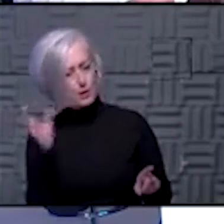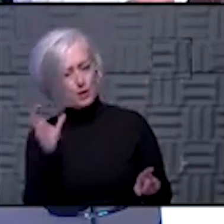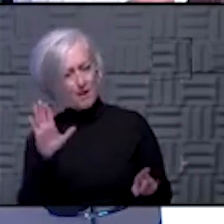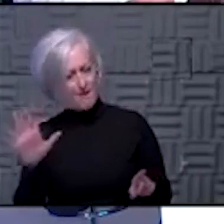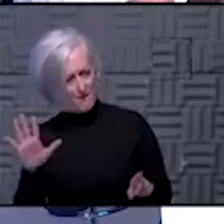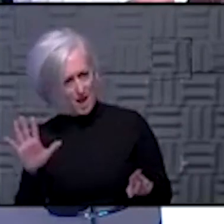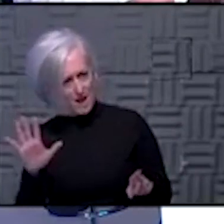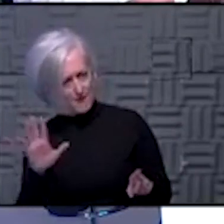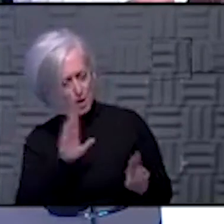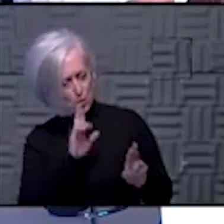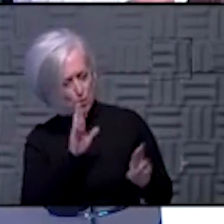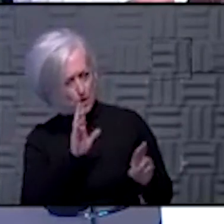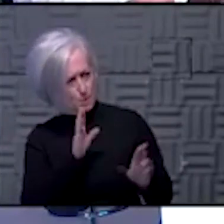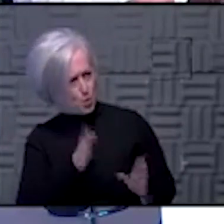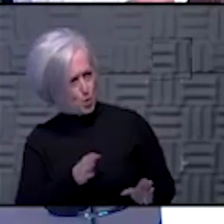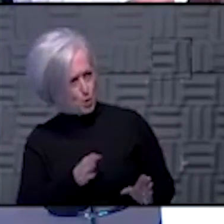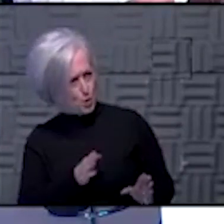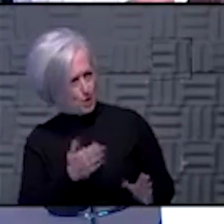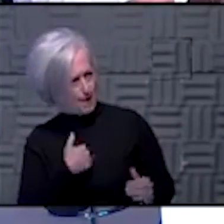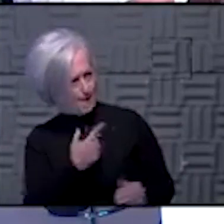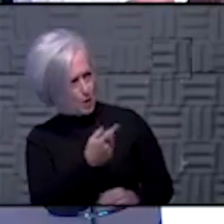Am I right about that, or did I miss that?